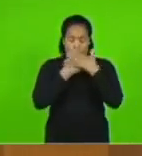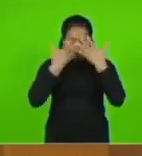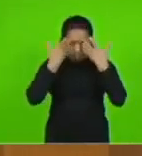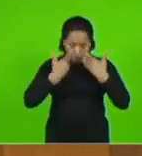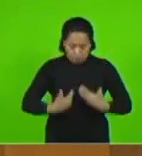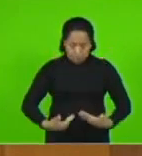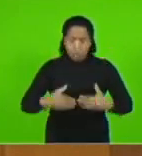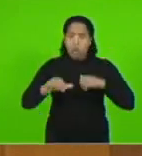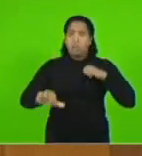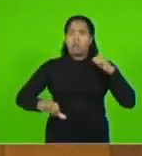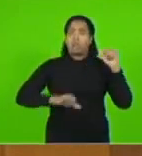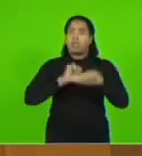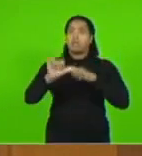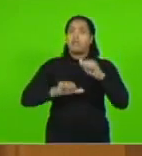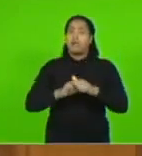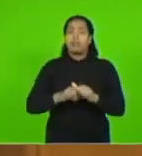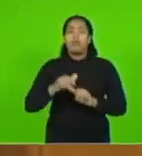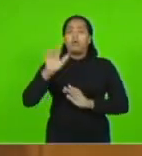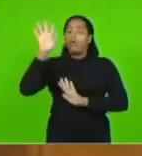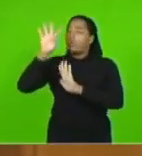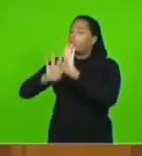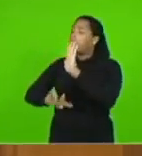transformed.